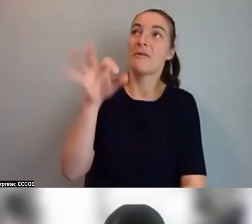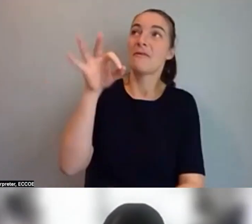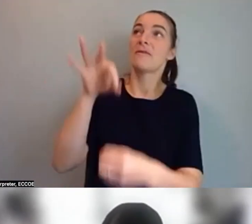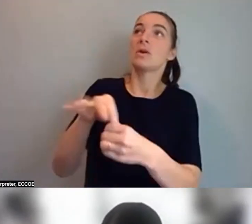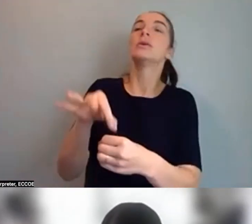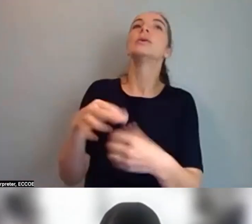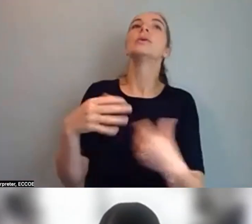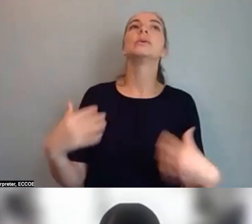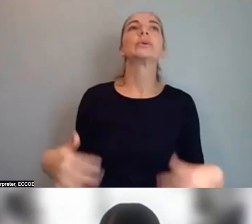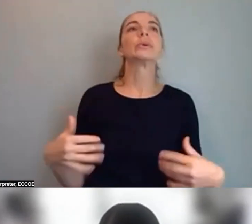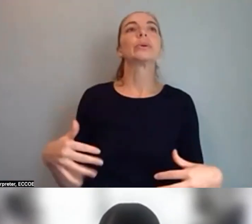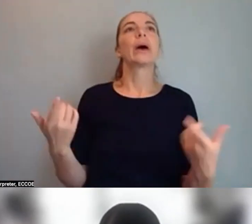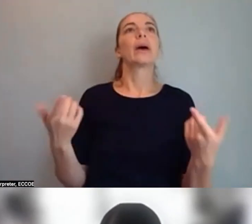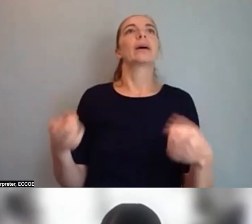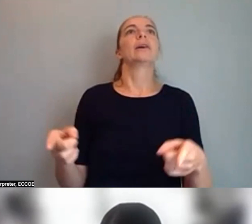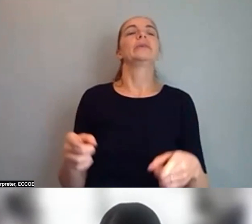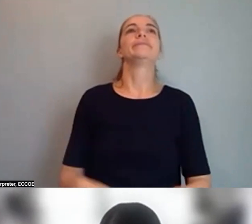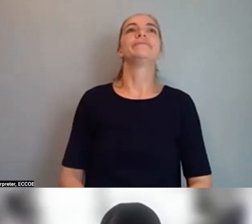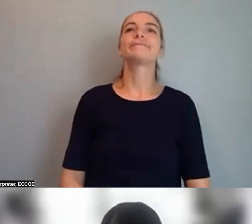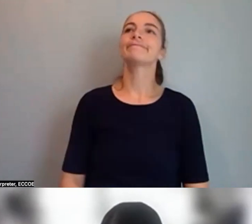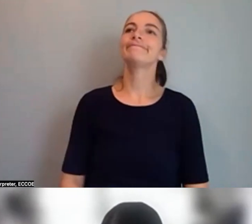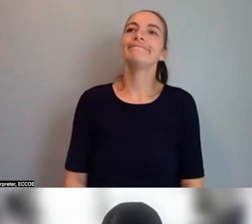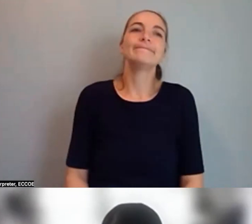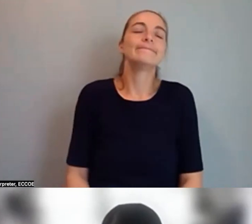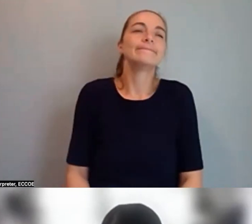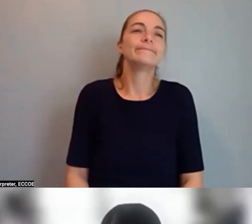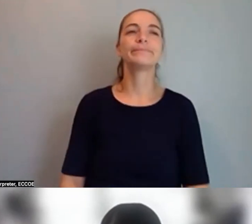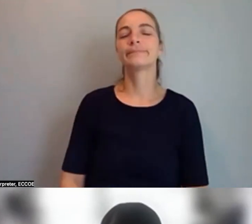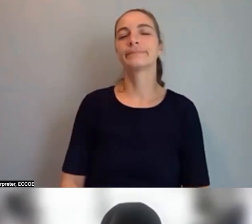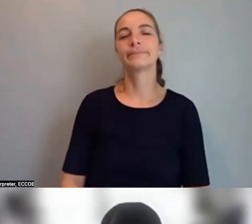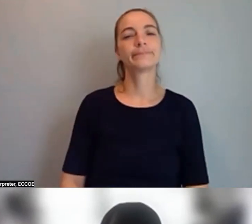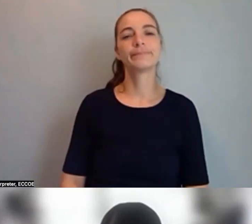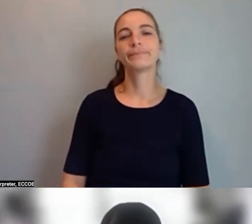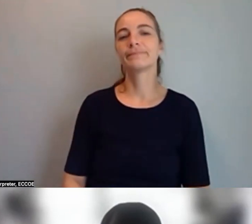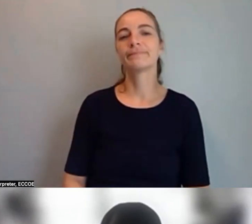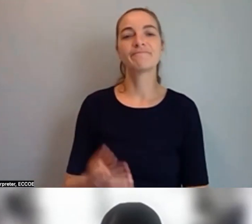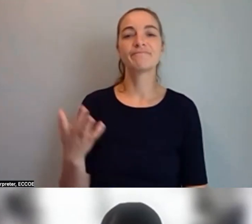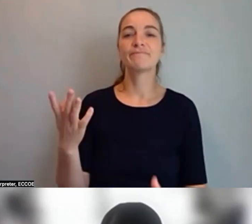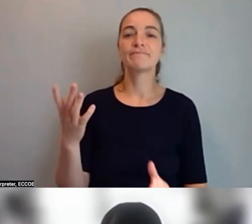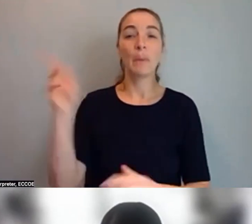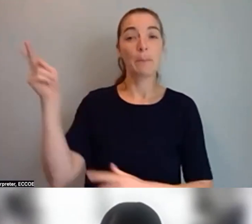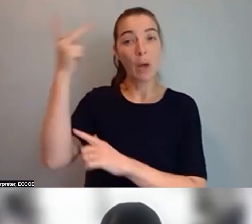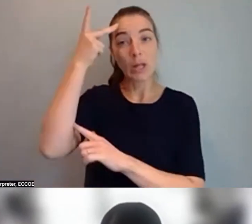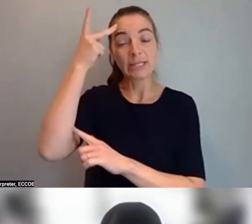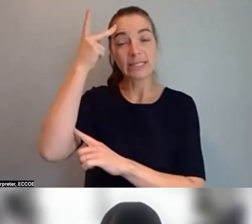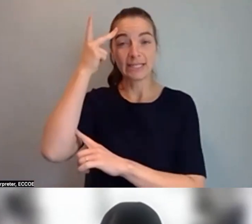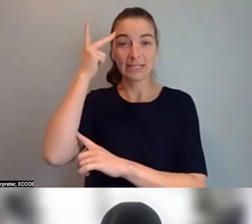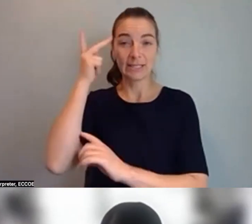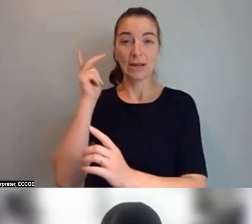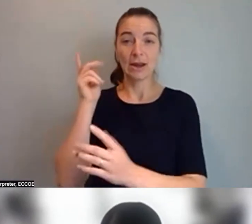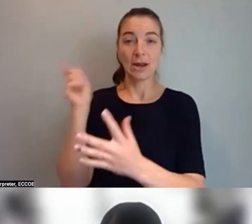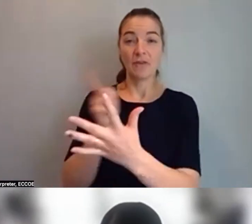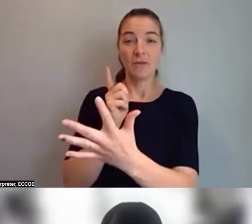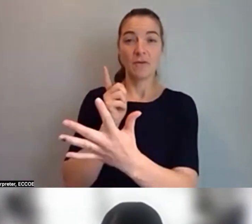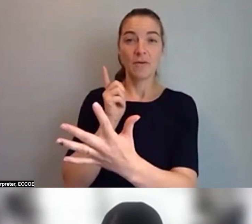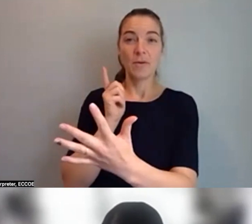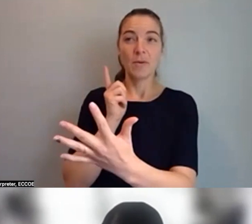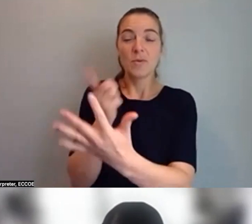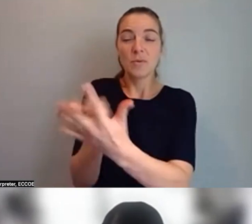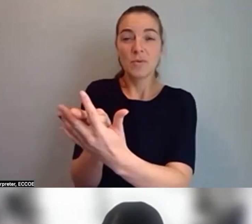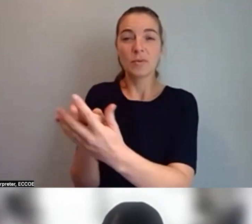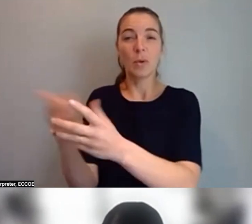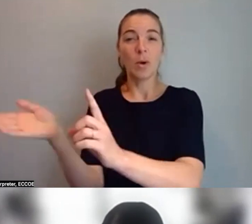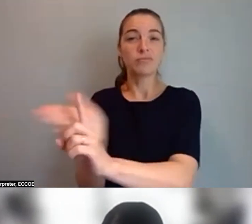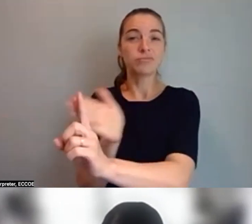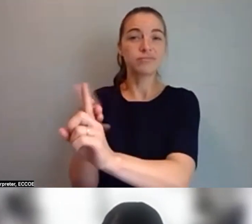about affective politics, you know, and sort of that feeling of connection or lack